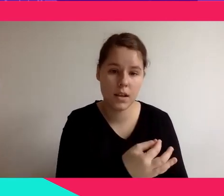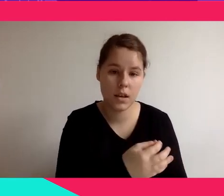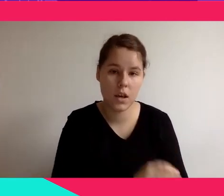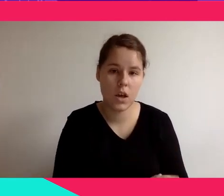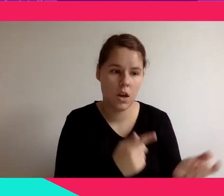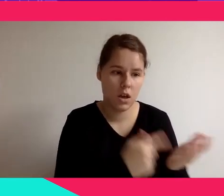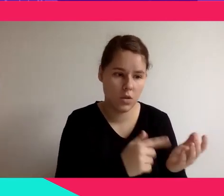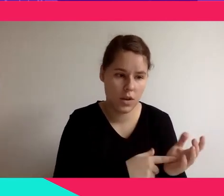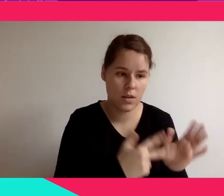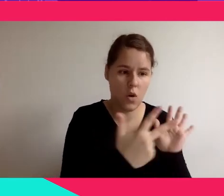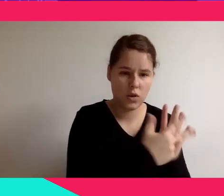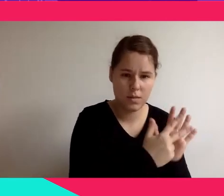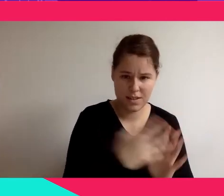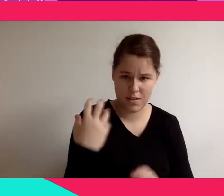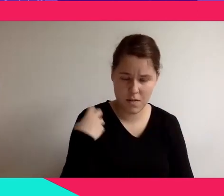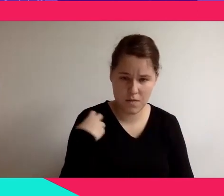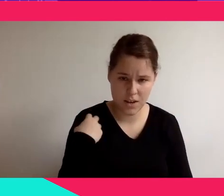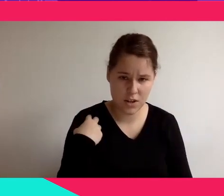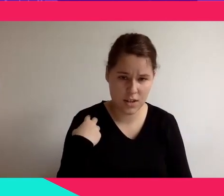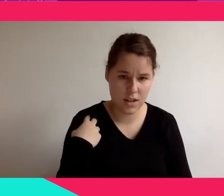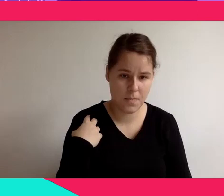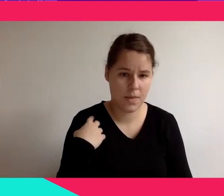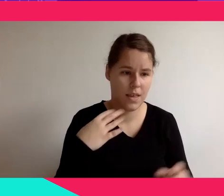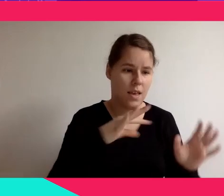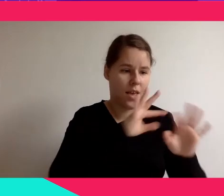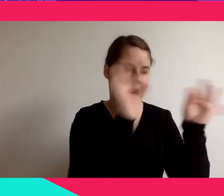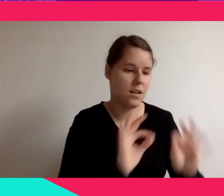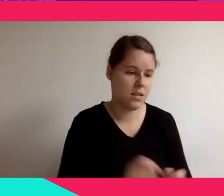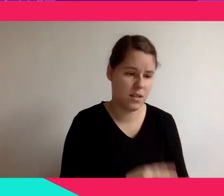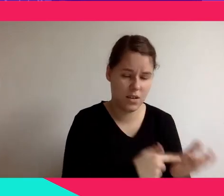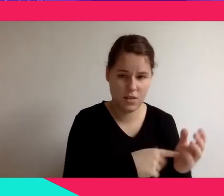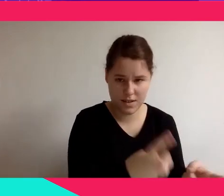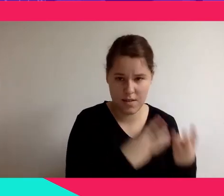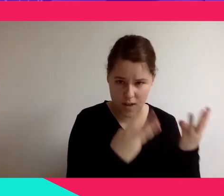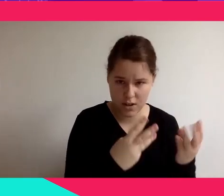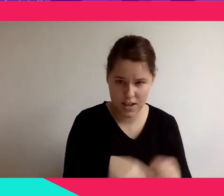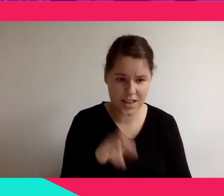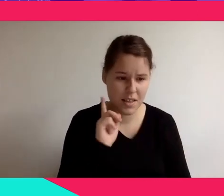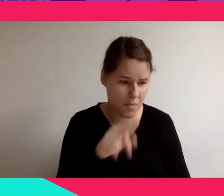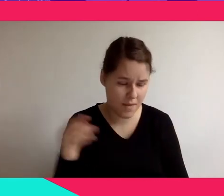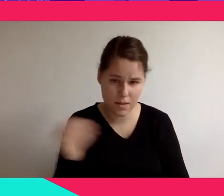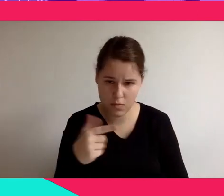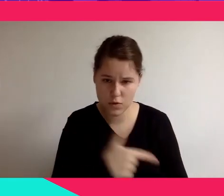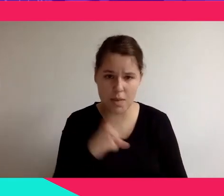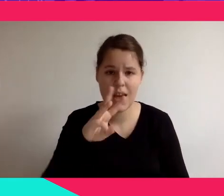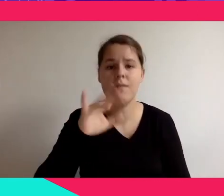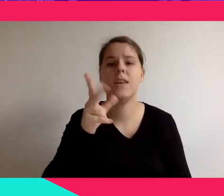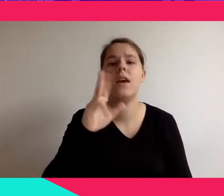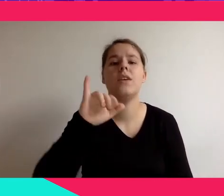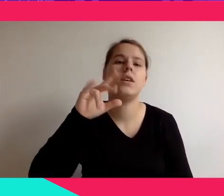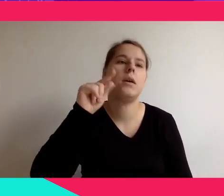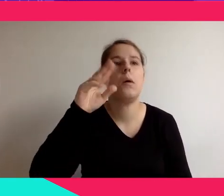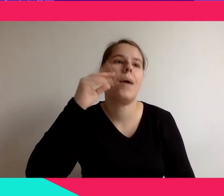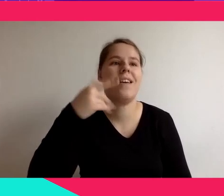wider Wikipedia user community? And through establishing a